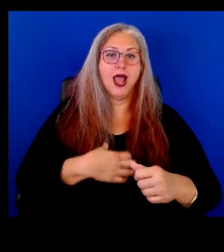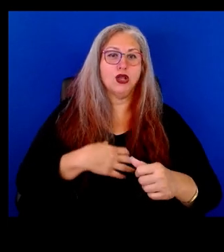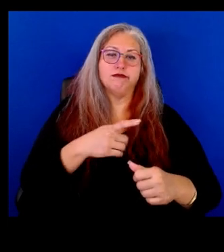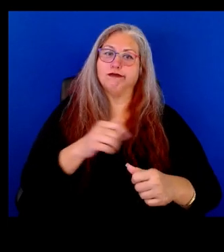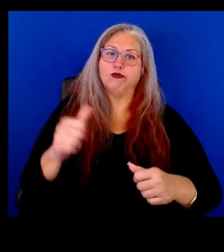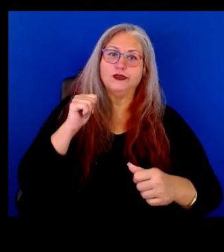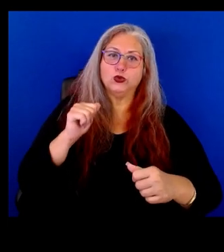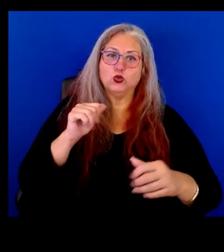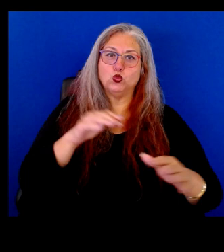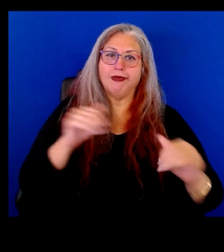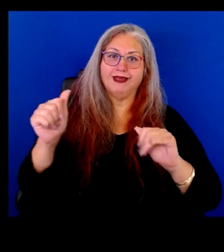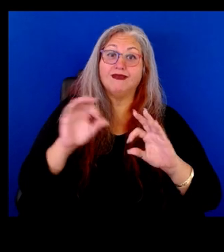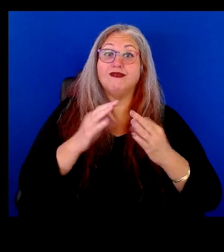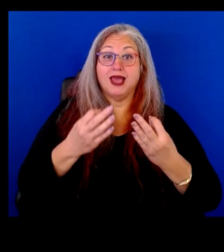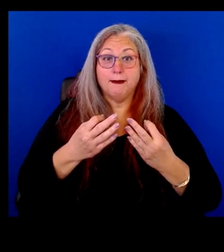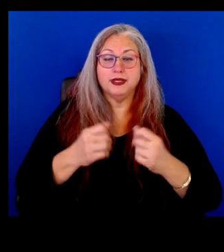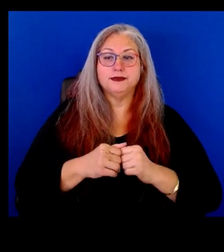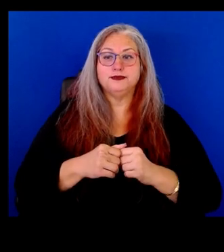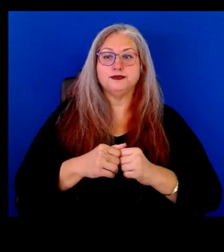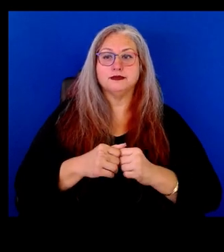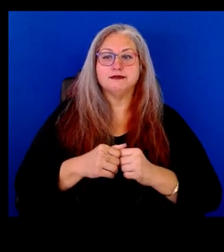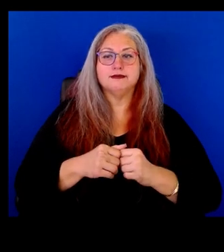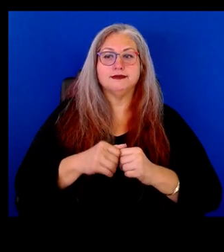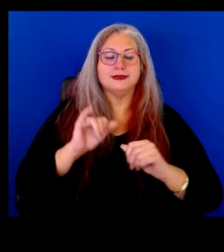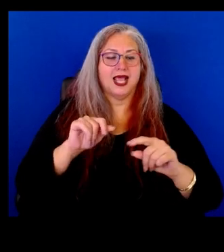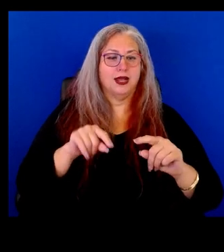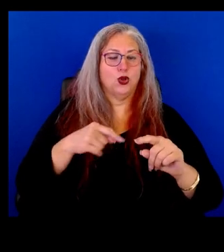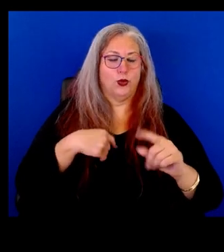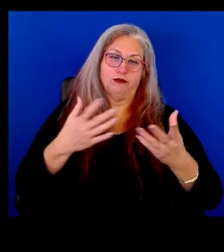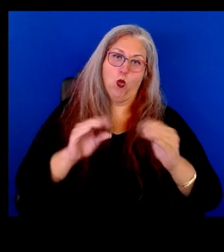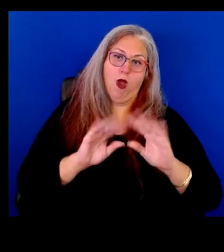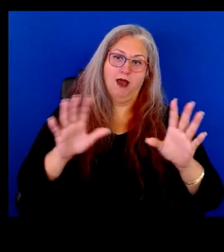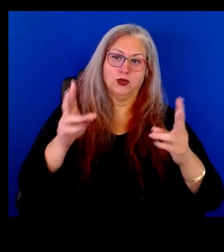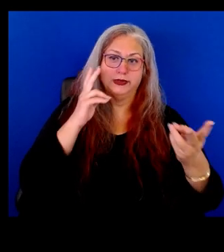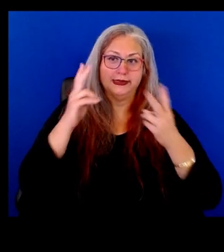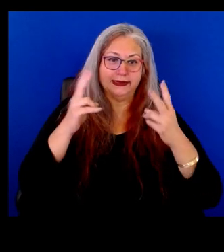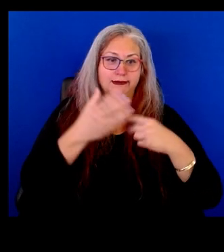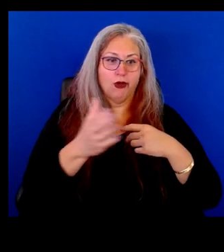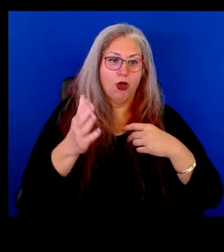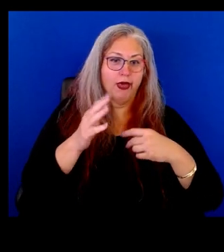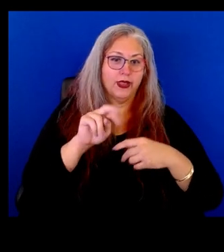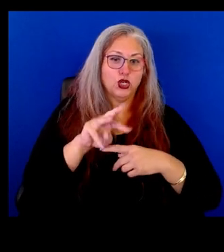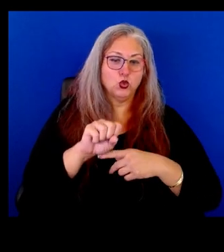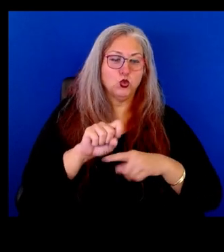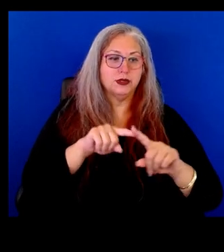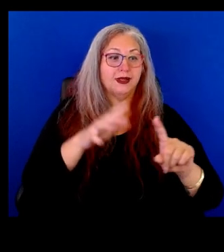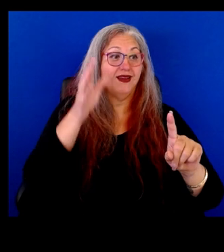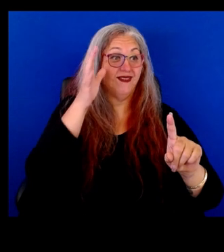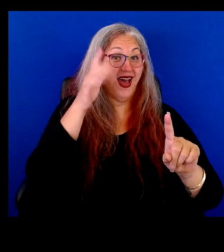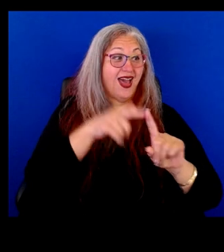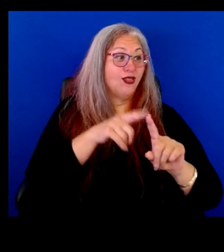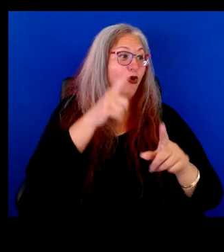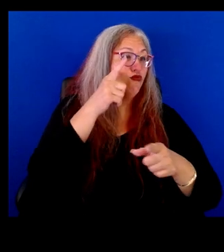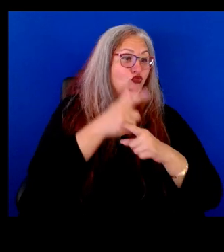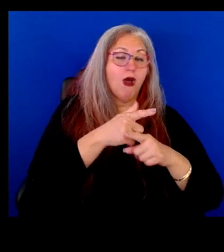would refuse to leave their families. And this is something that we've obviously seen on the news, that a father would go,